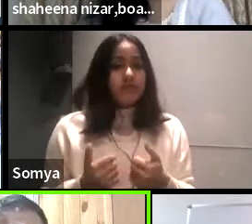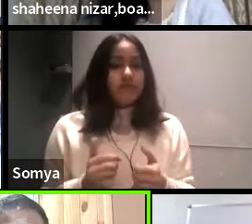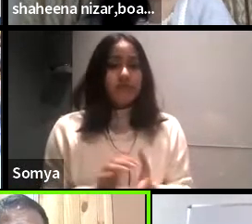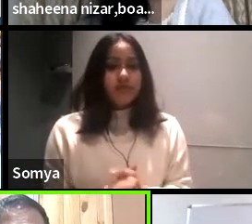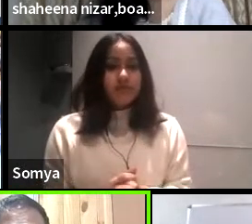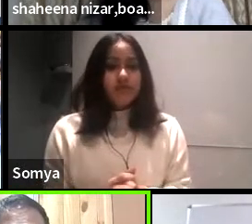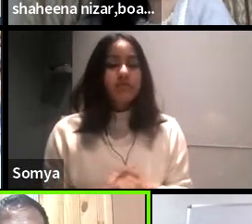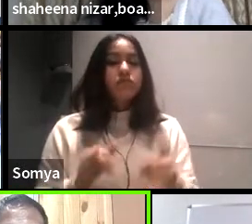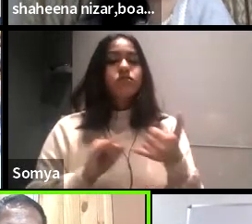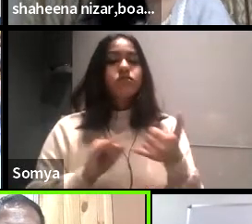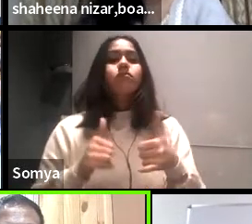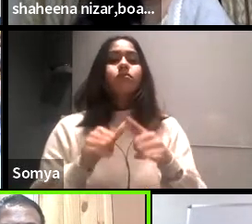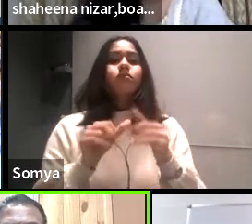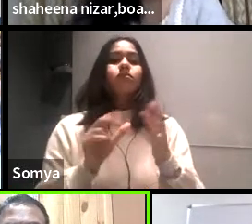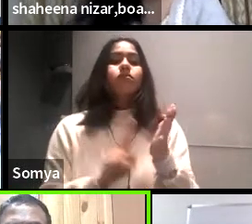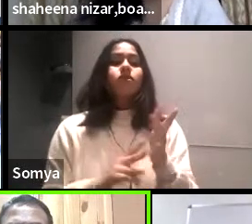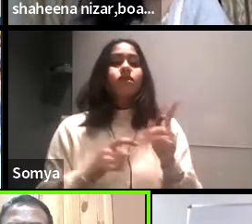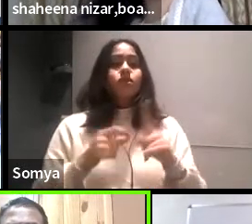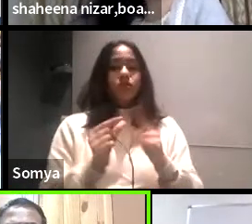Shakuntala ji,